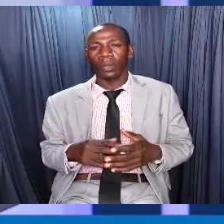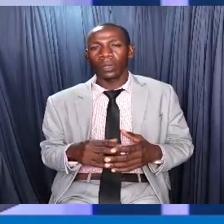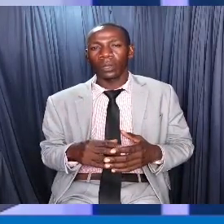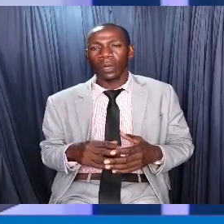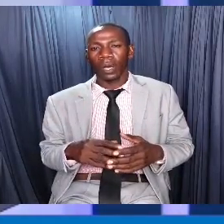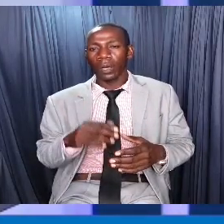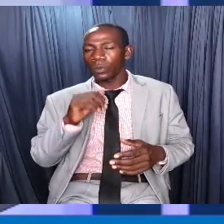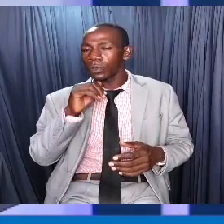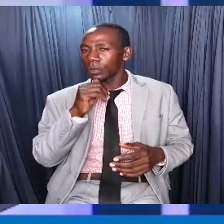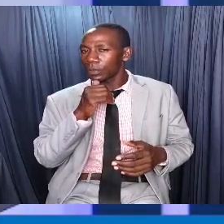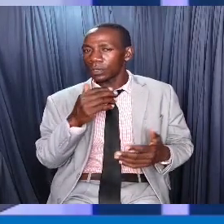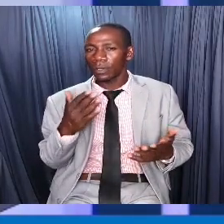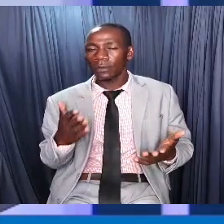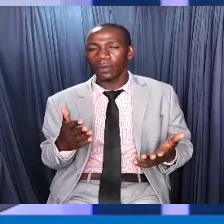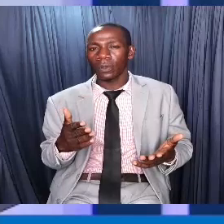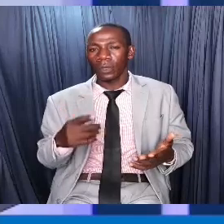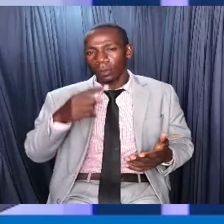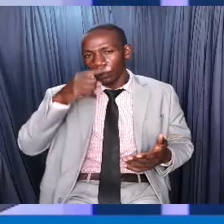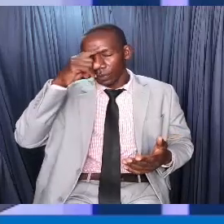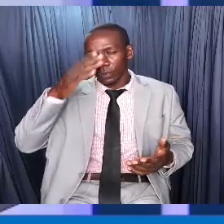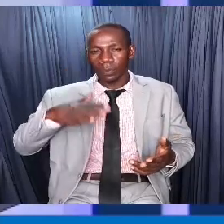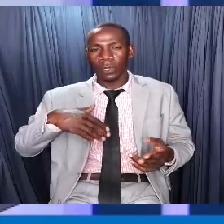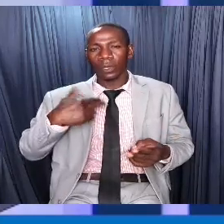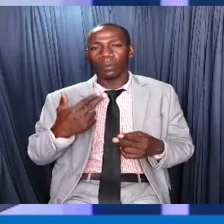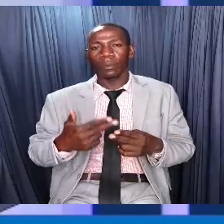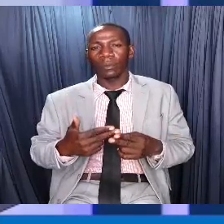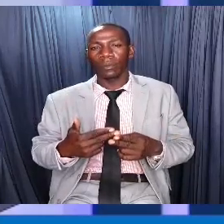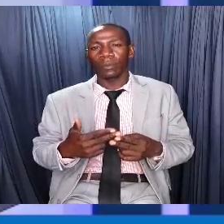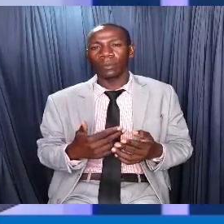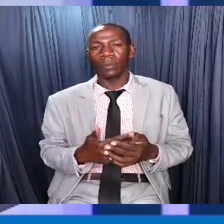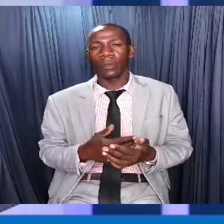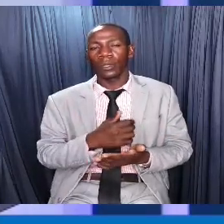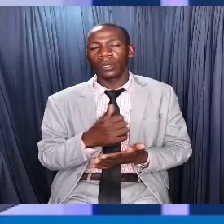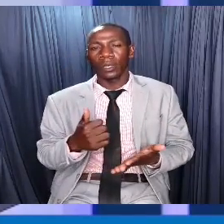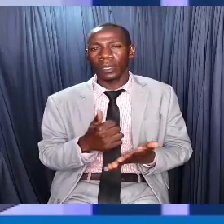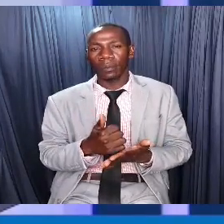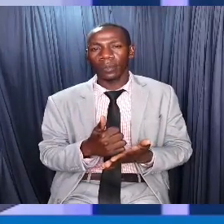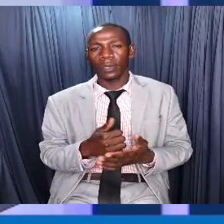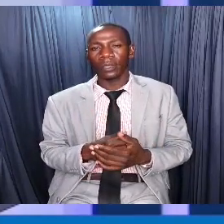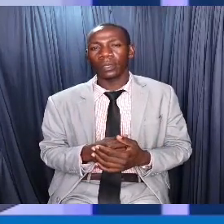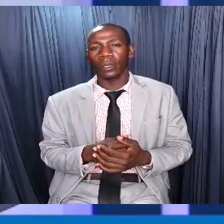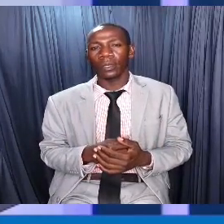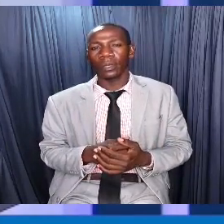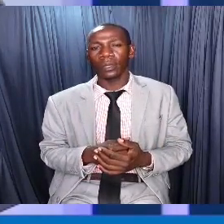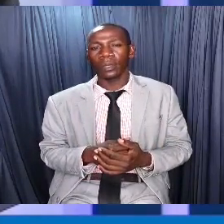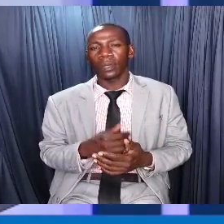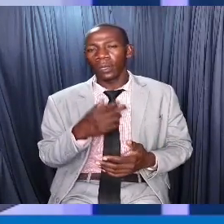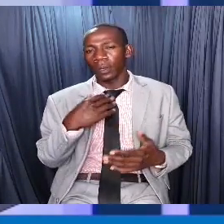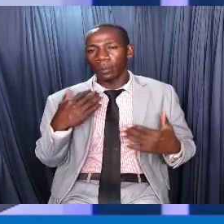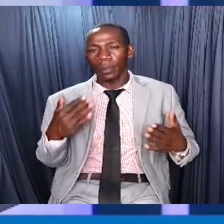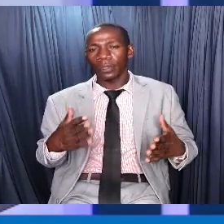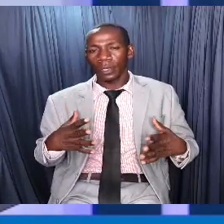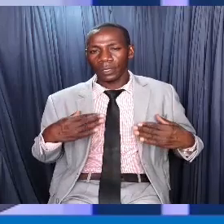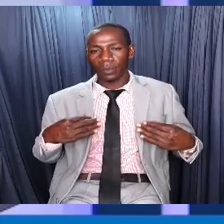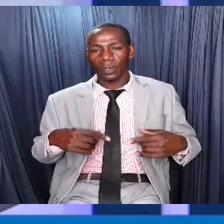Yatakavyompasa kuteswa. That he'll be afflicted. Kwa ajili ya jina langu. For the sake of my name. Bwana Yesu asifiwe sana. Amen. Na yule mtu akakubali akaenda. That's